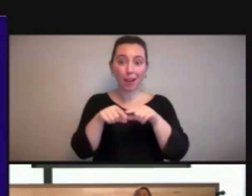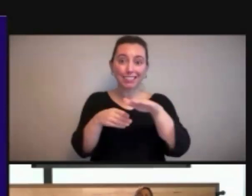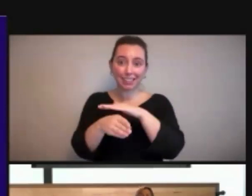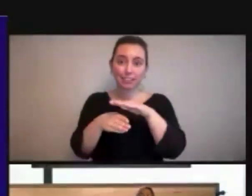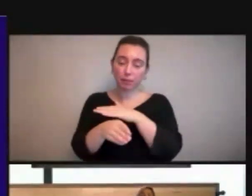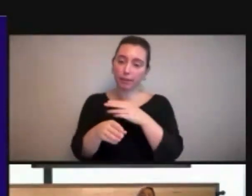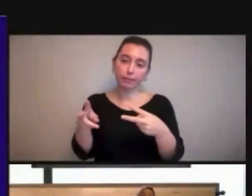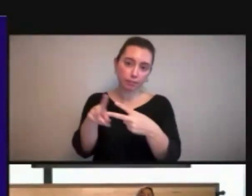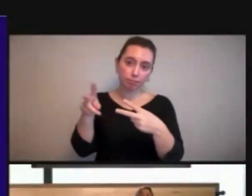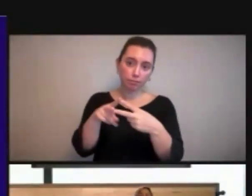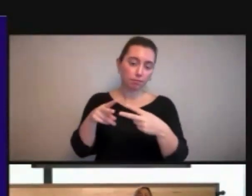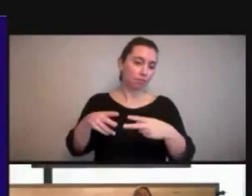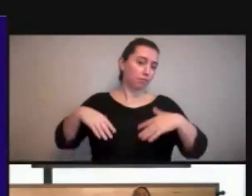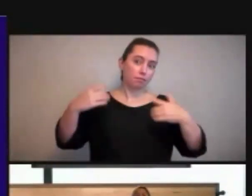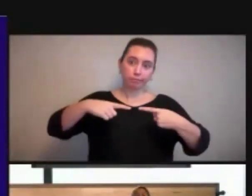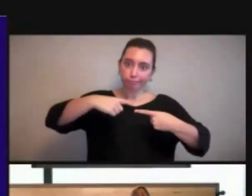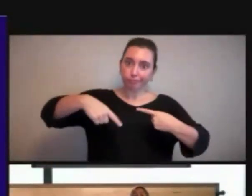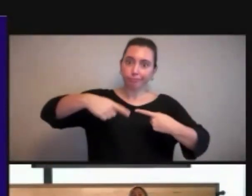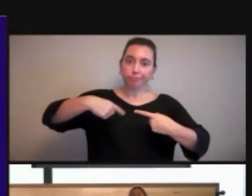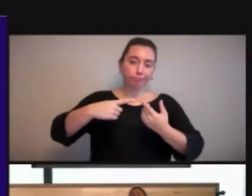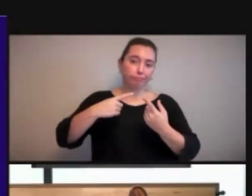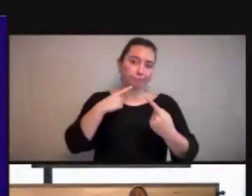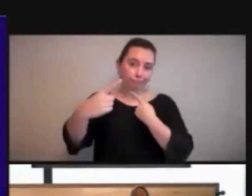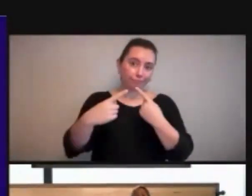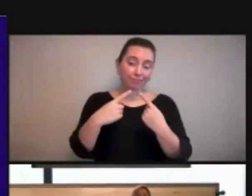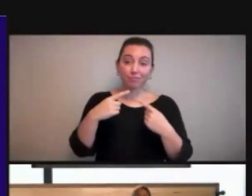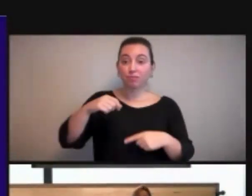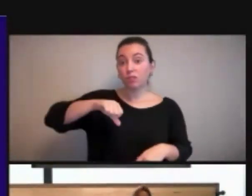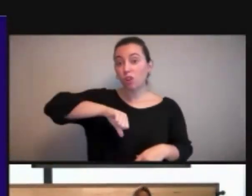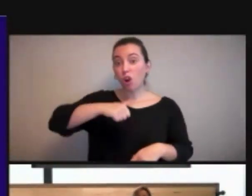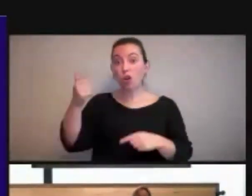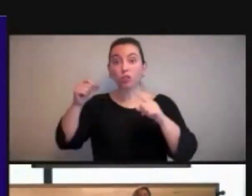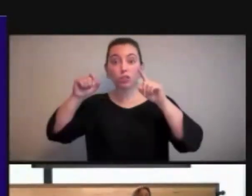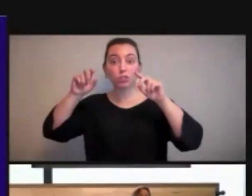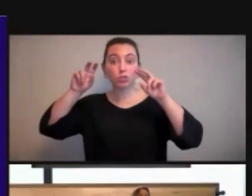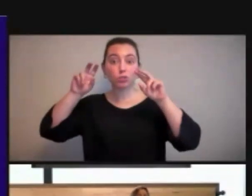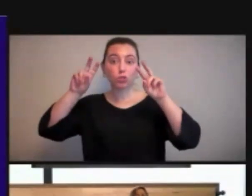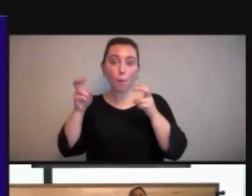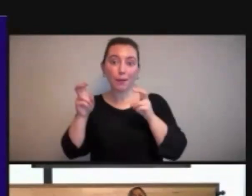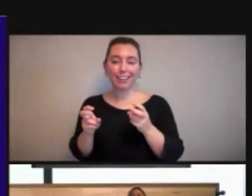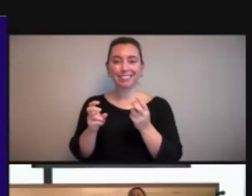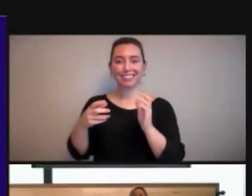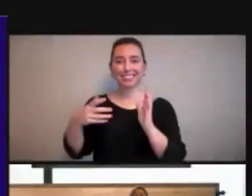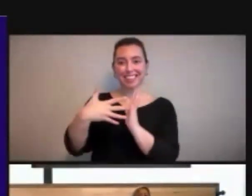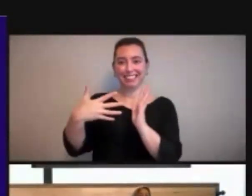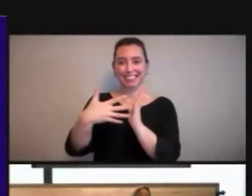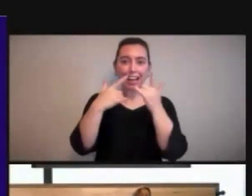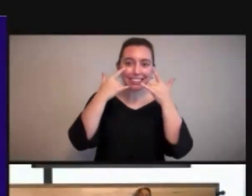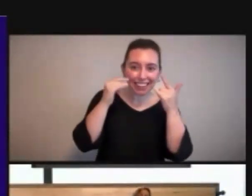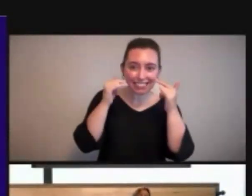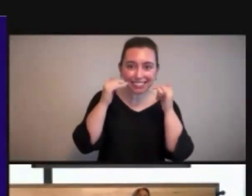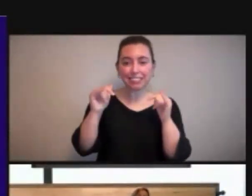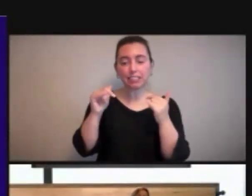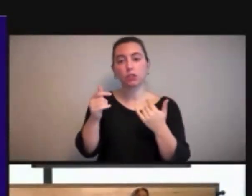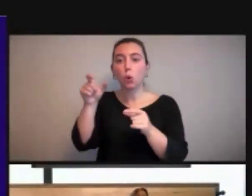never-ending discussion around those topics. And another hot topic is about testing in general, so testing tools versus user testing